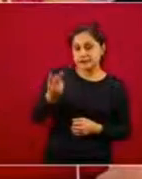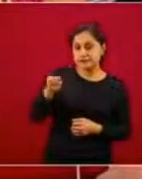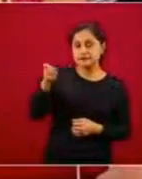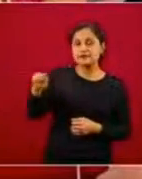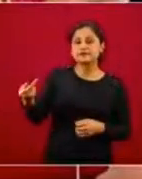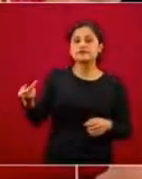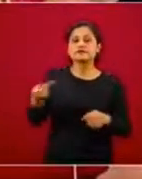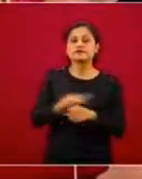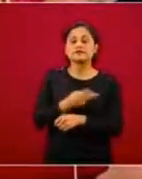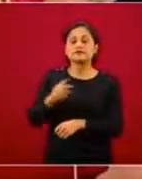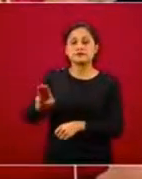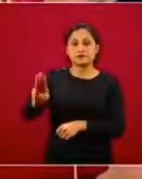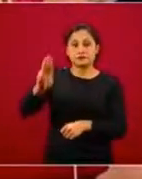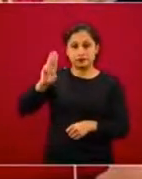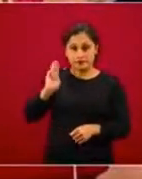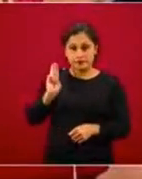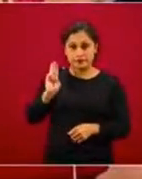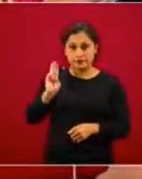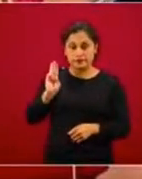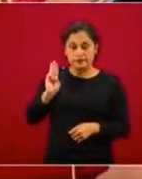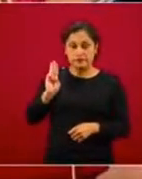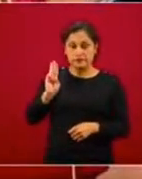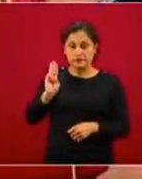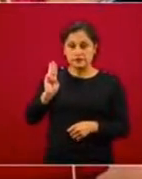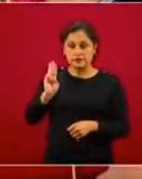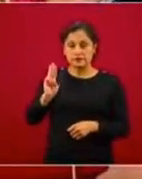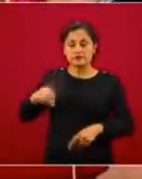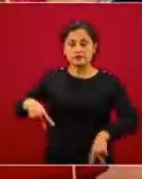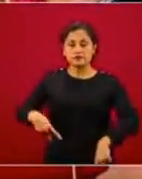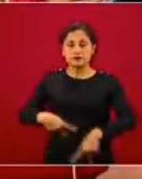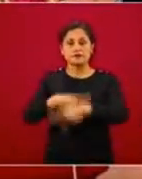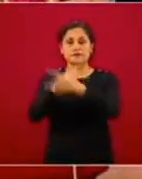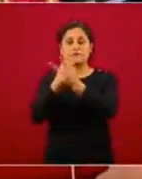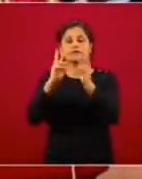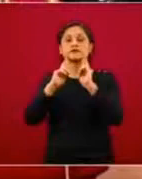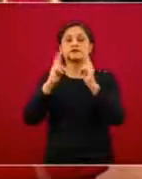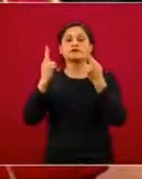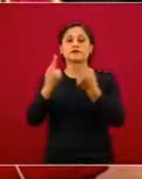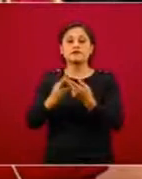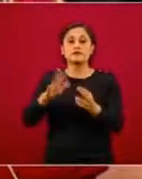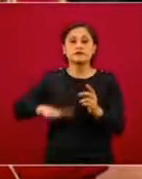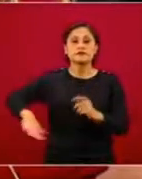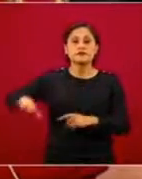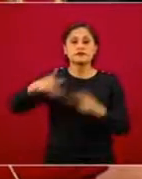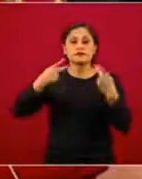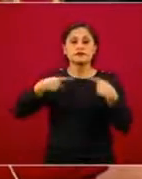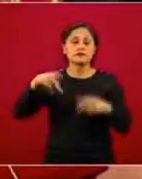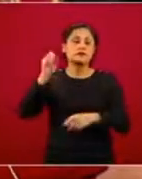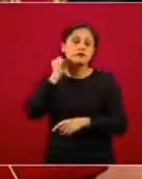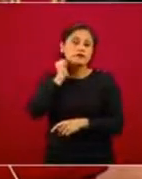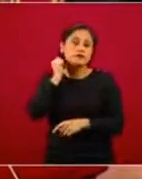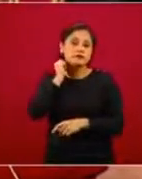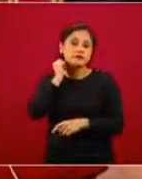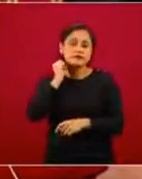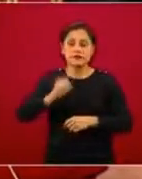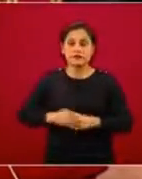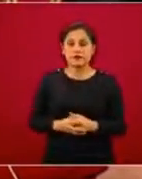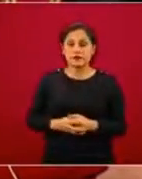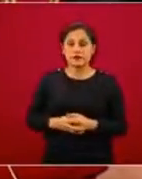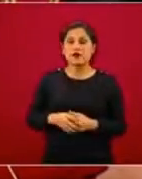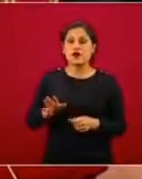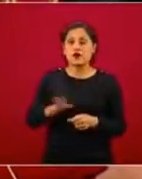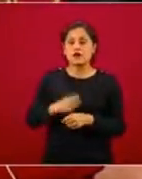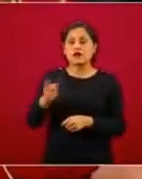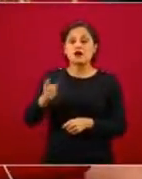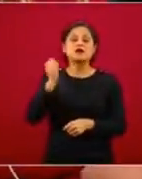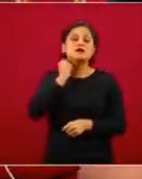you about last Wednesday, your virtual meeting with the senators. From